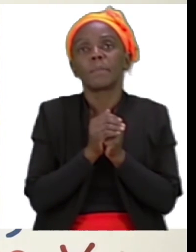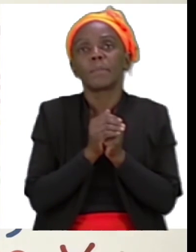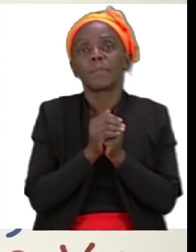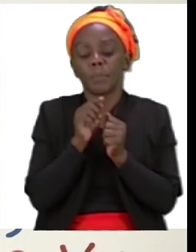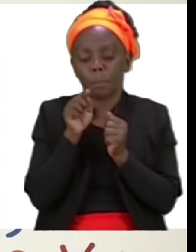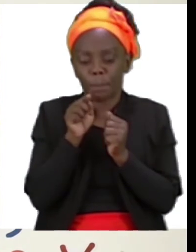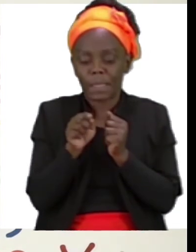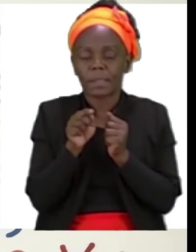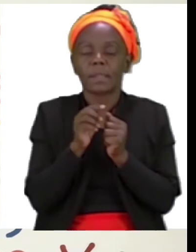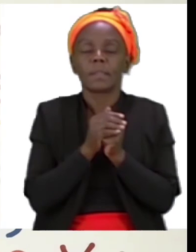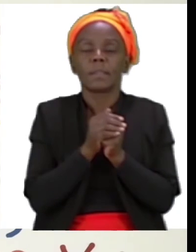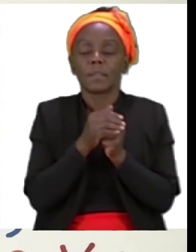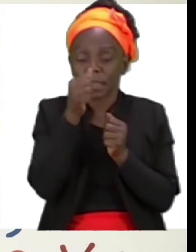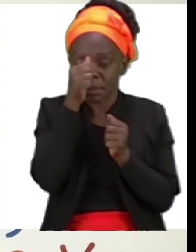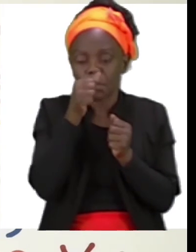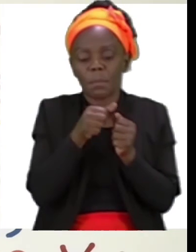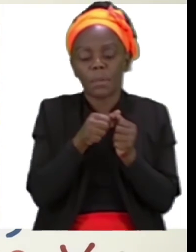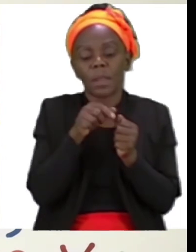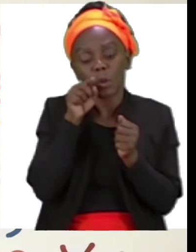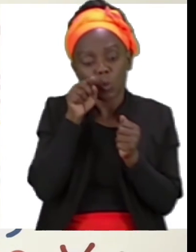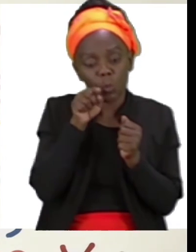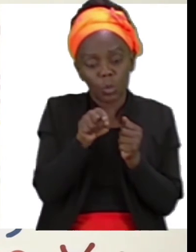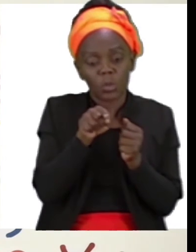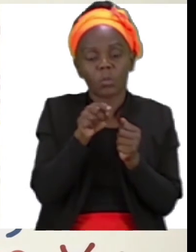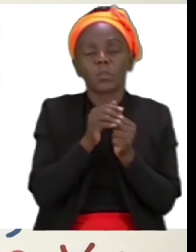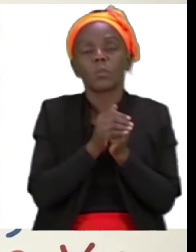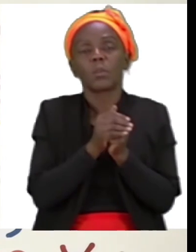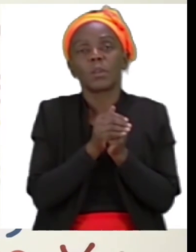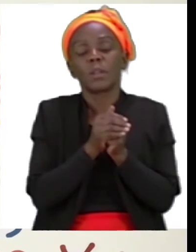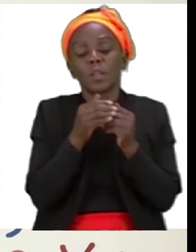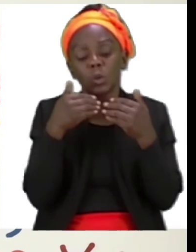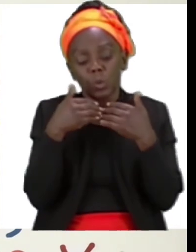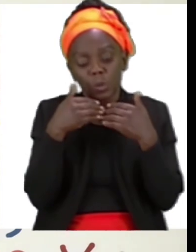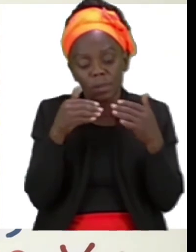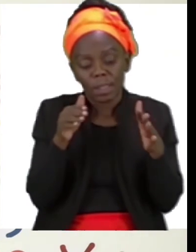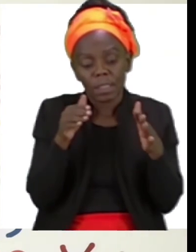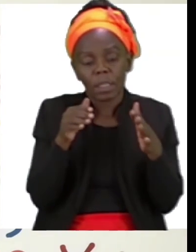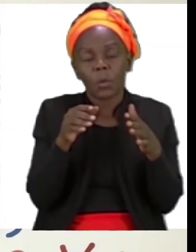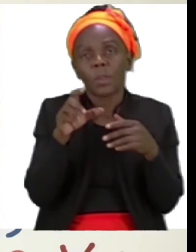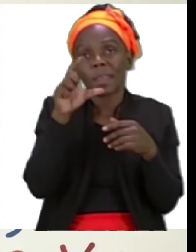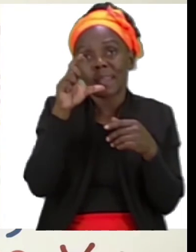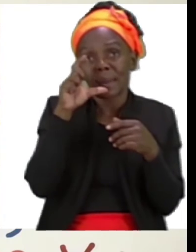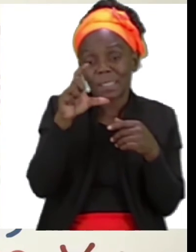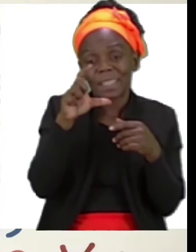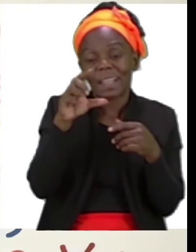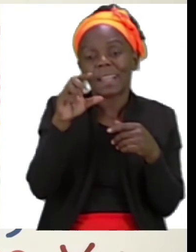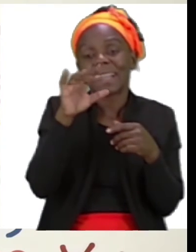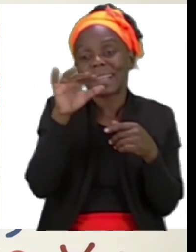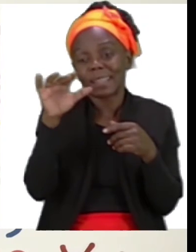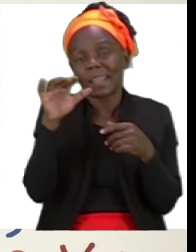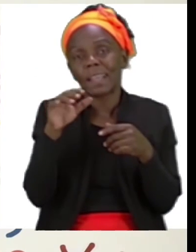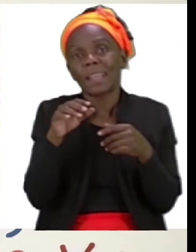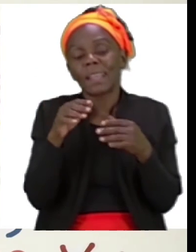when you are building your sentences, you first look for a capital letter,